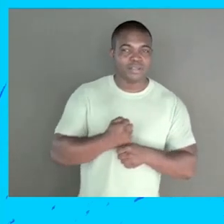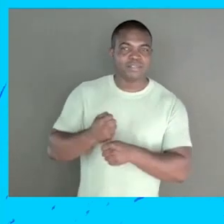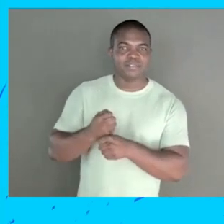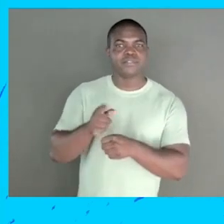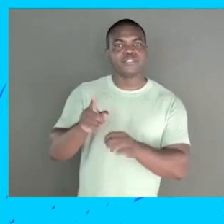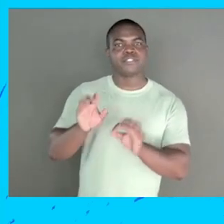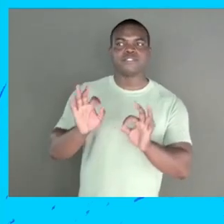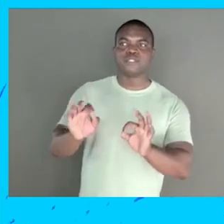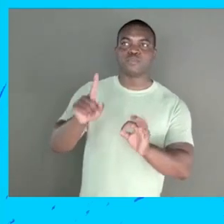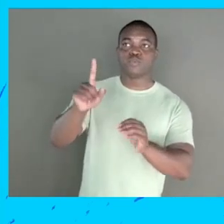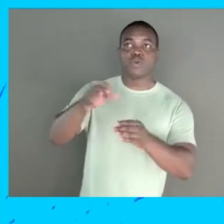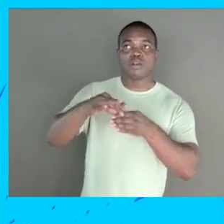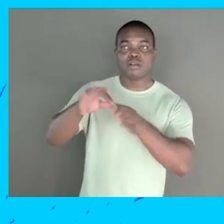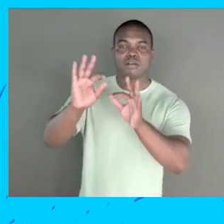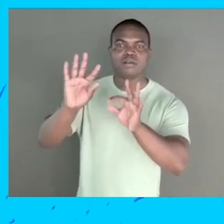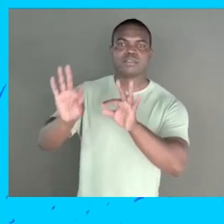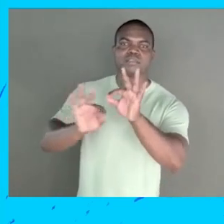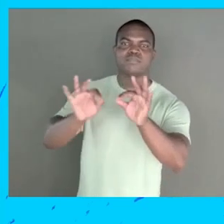Nkamange.